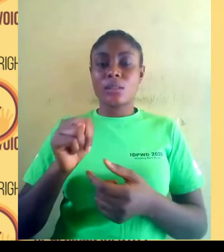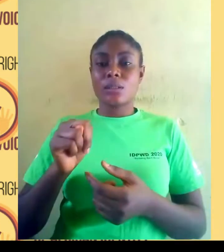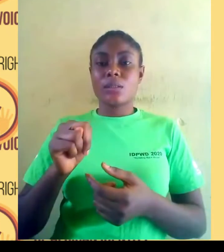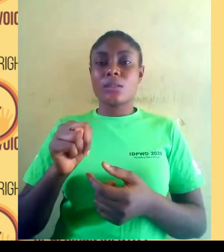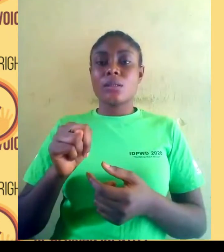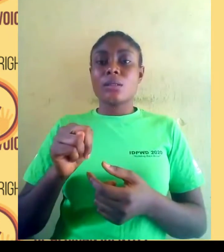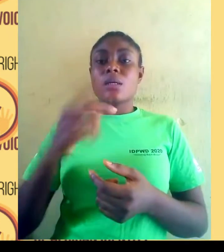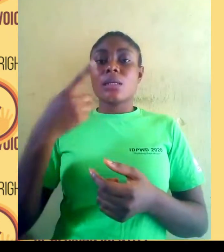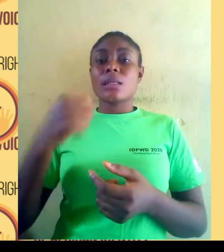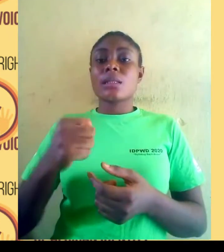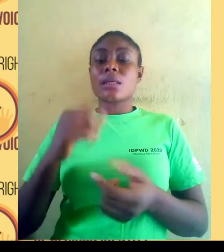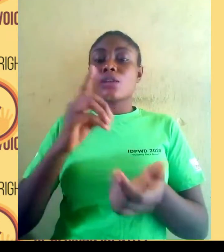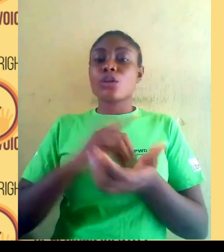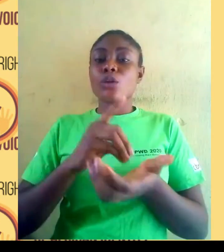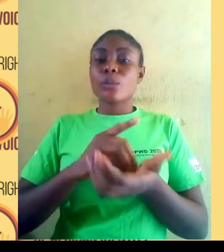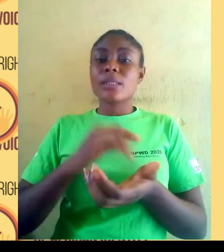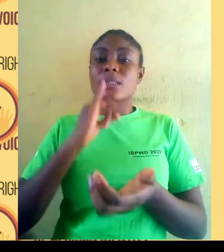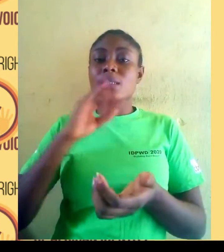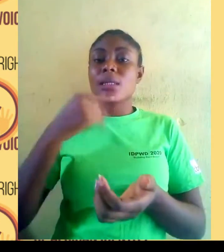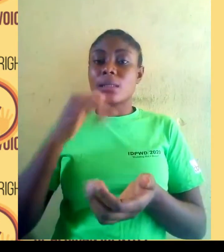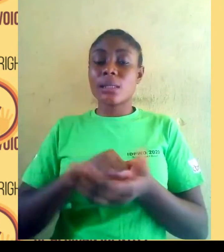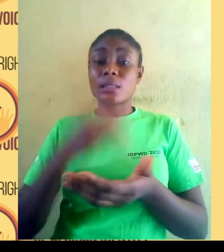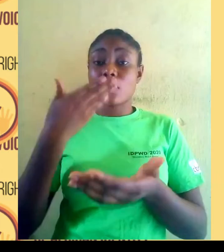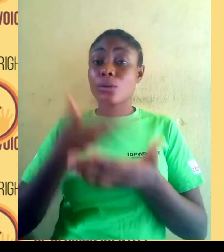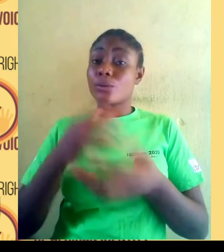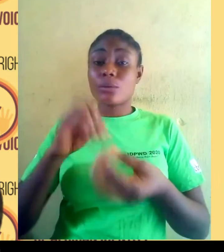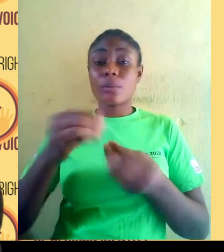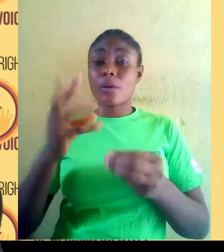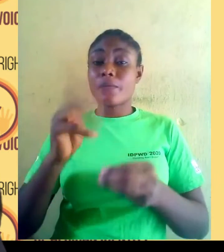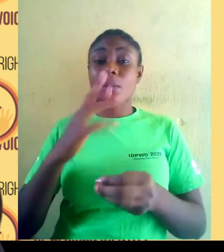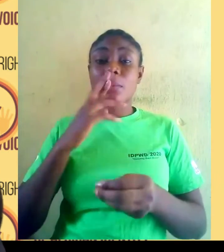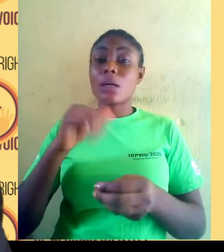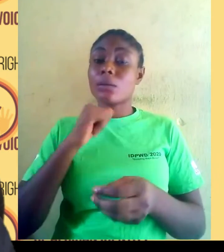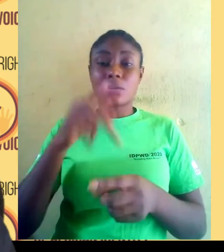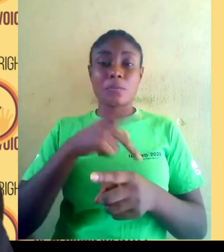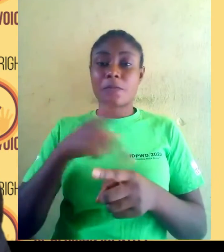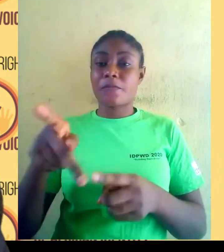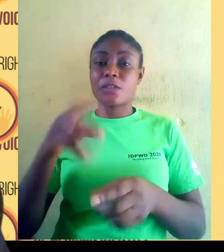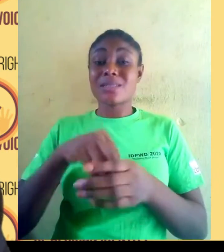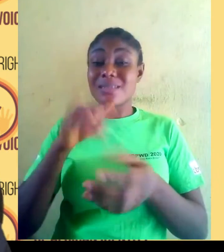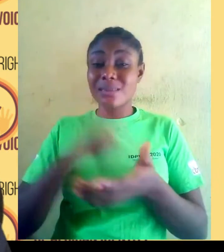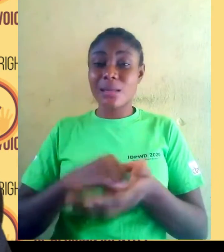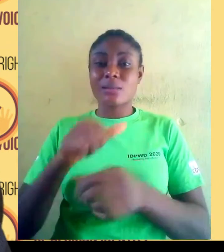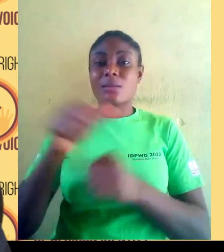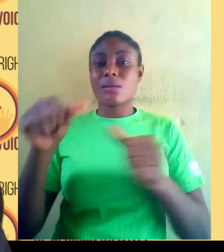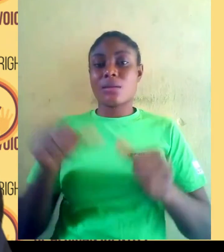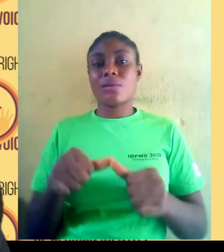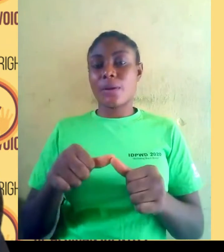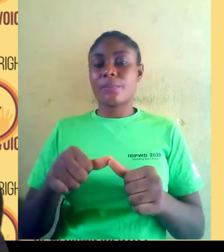The manuscript is saying that a good number of them are not professionals in that area.